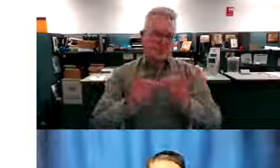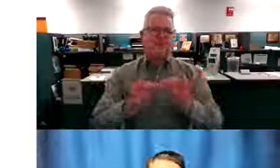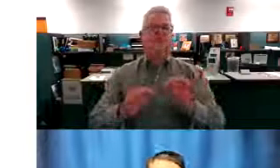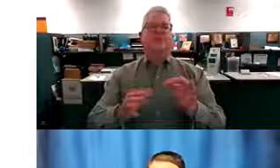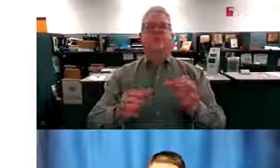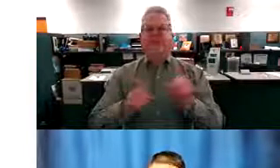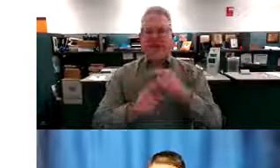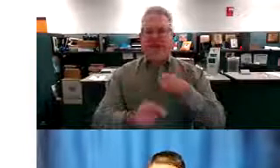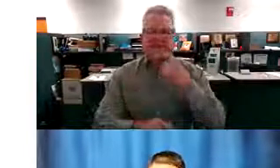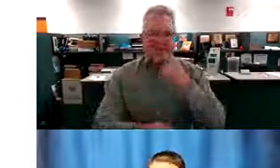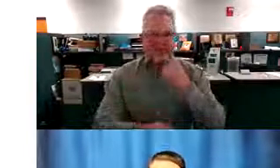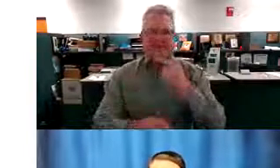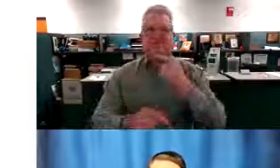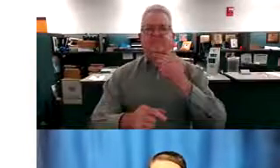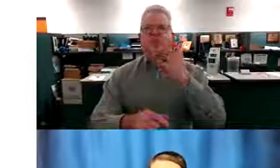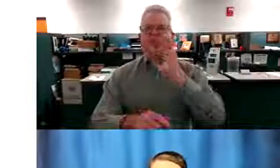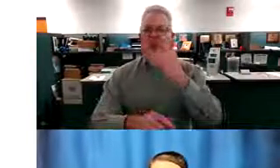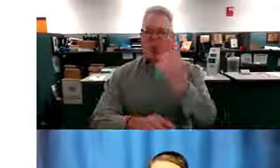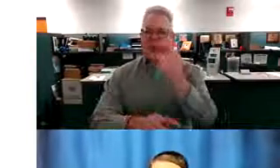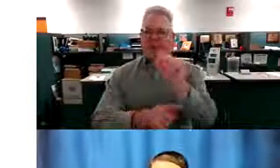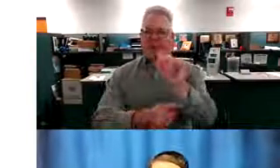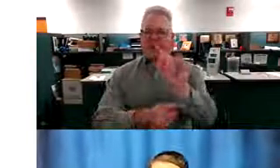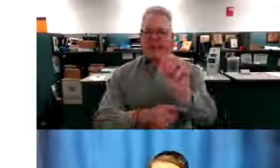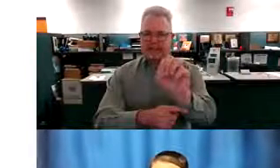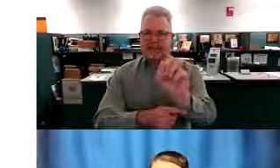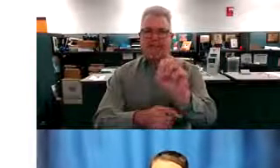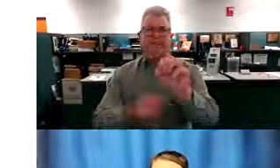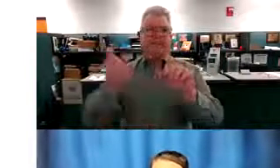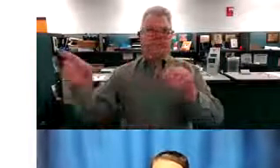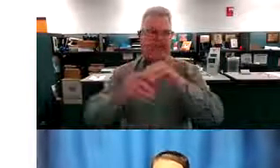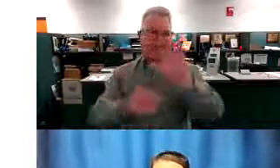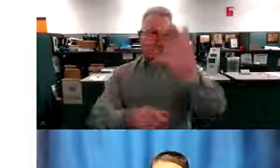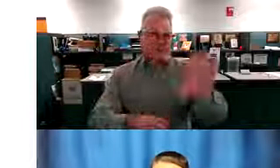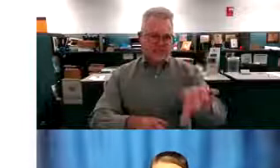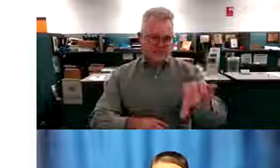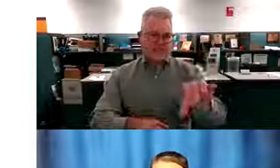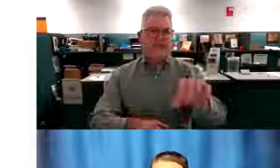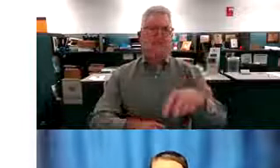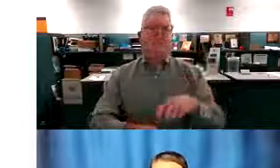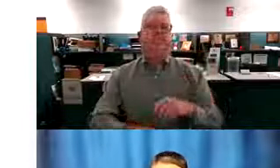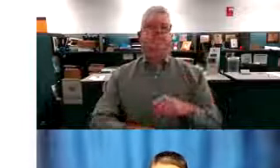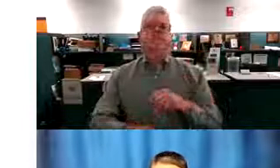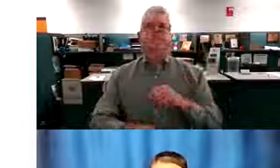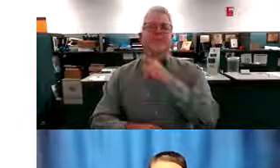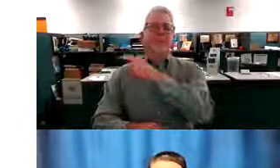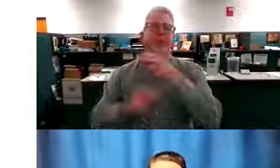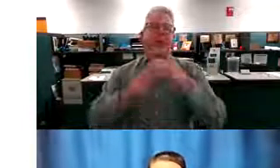would provide live interpreters. So that being said, one site in